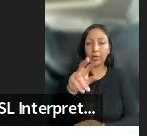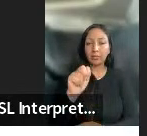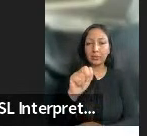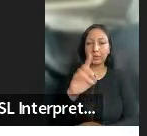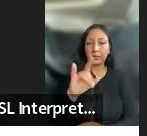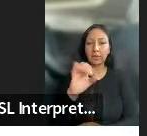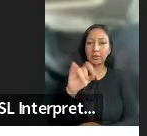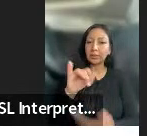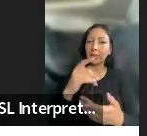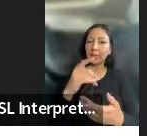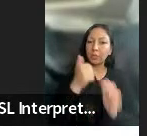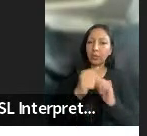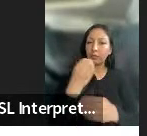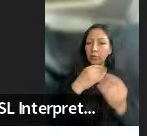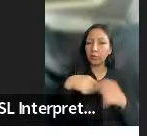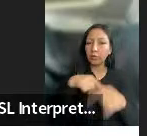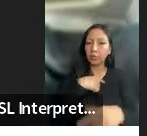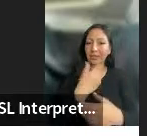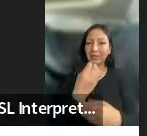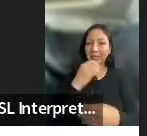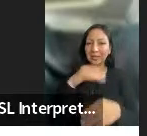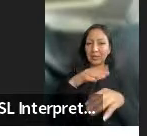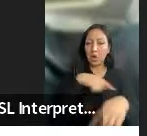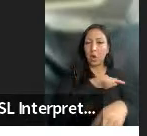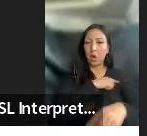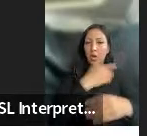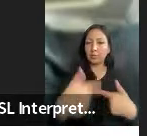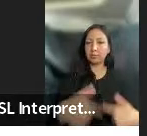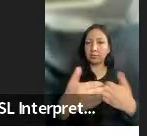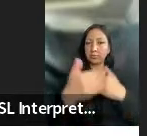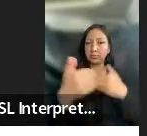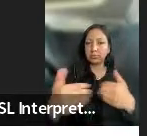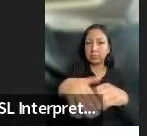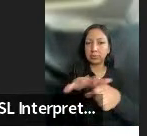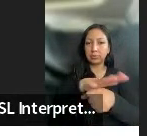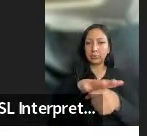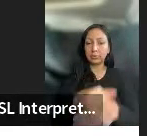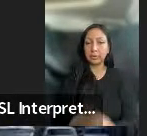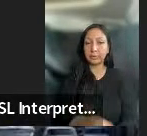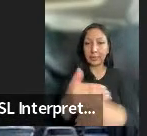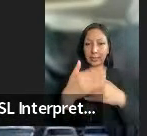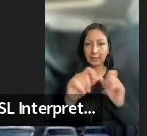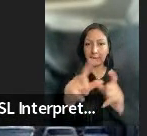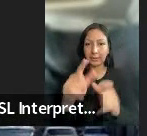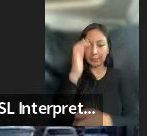with the food we eat in our neighborhoods. Next slide.